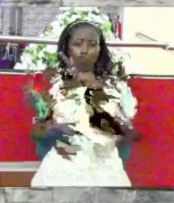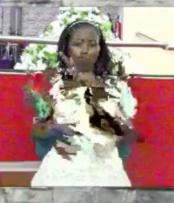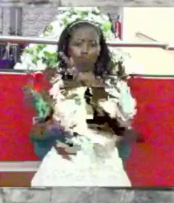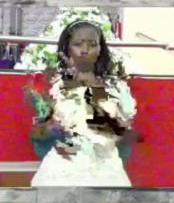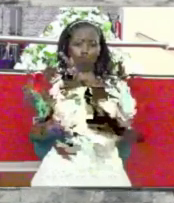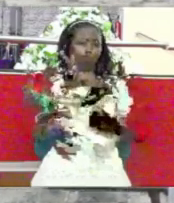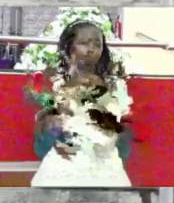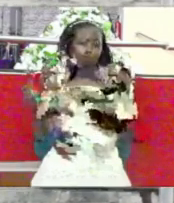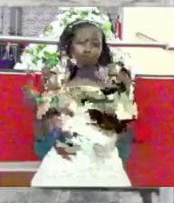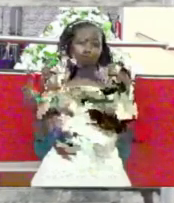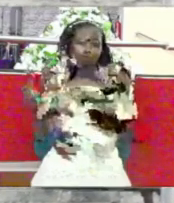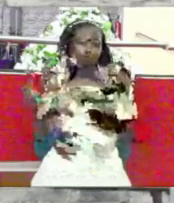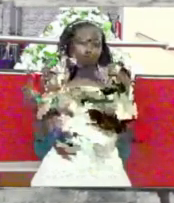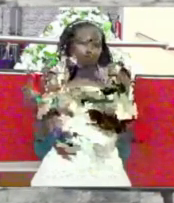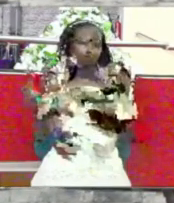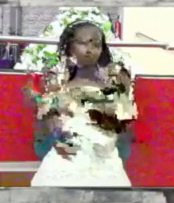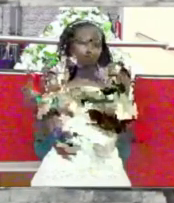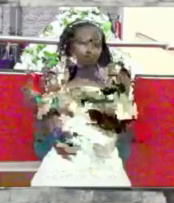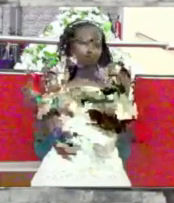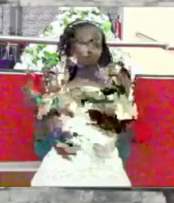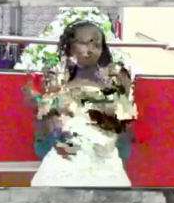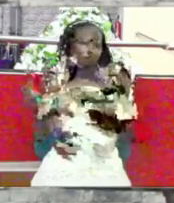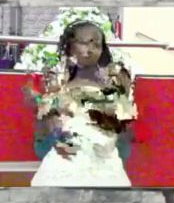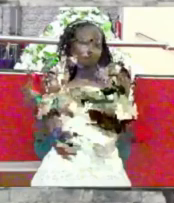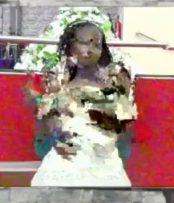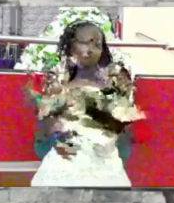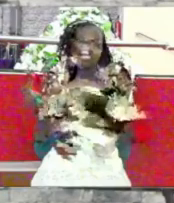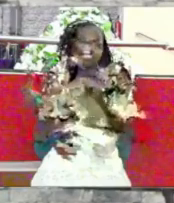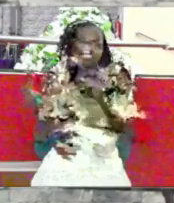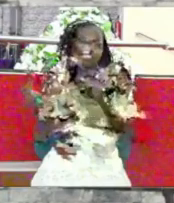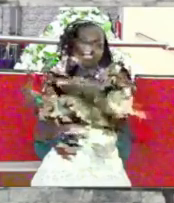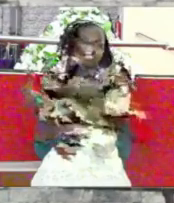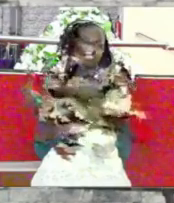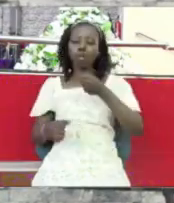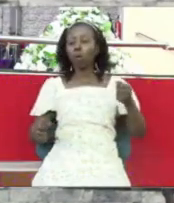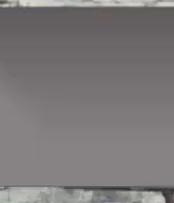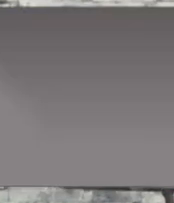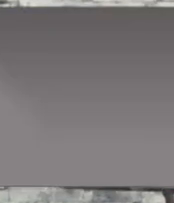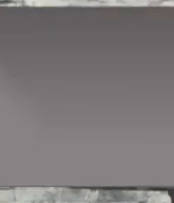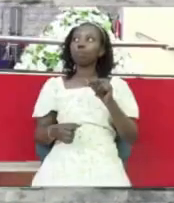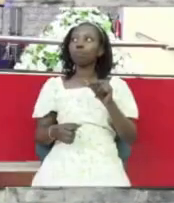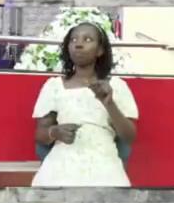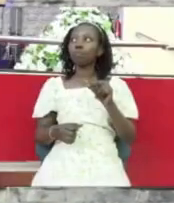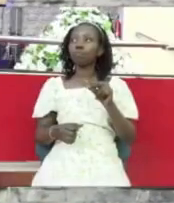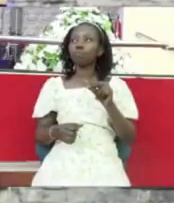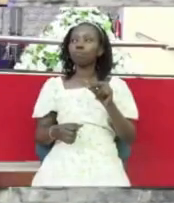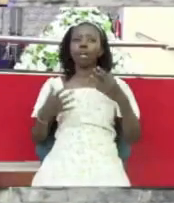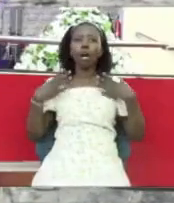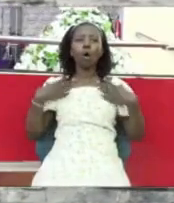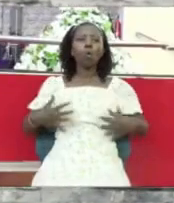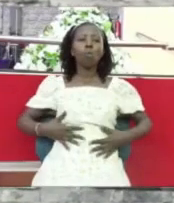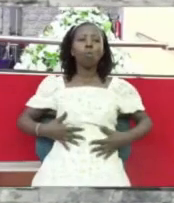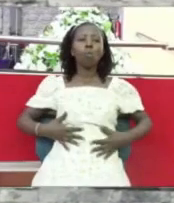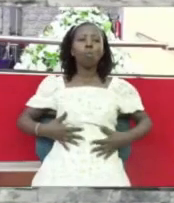Where we will not need doors to enter into a room. Bodies that will never